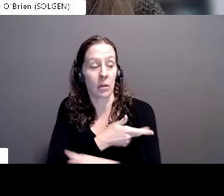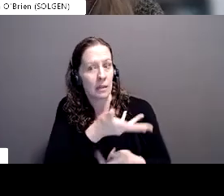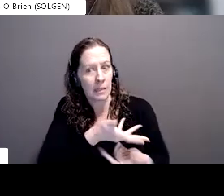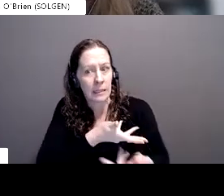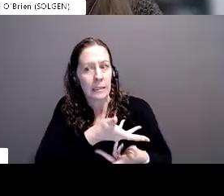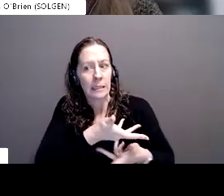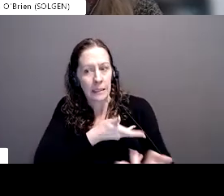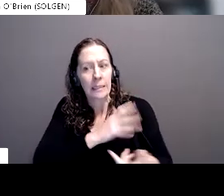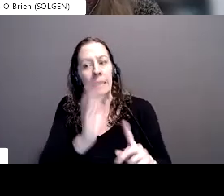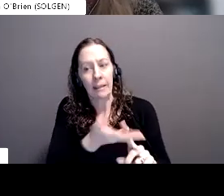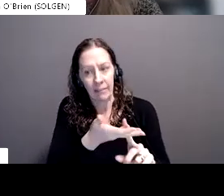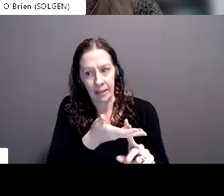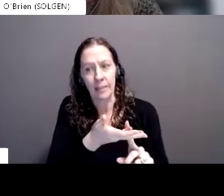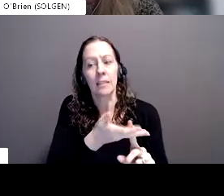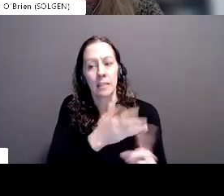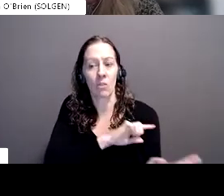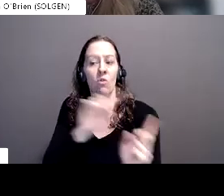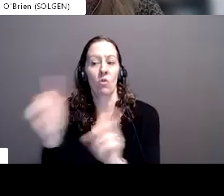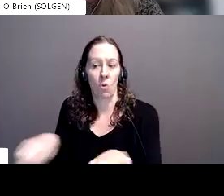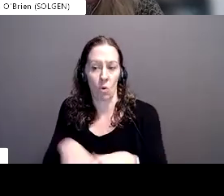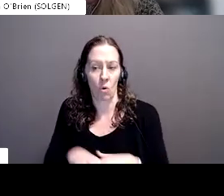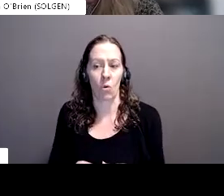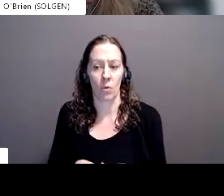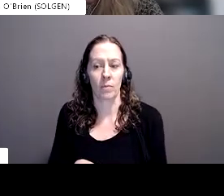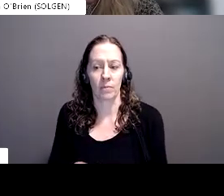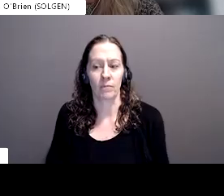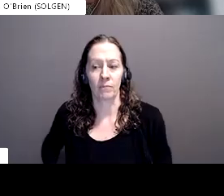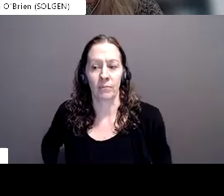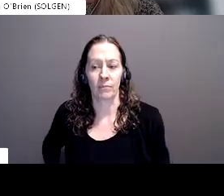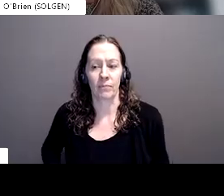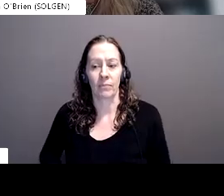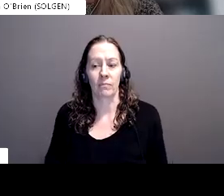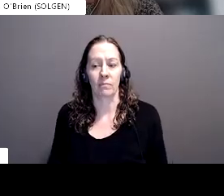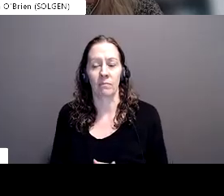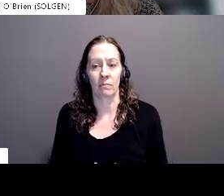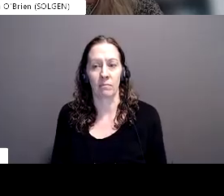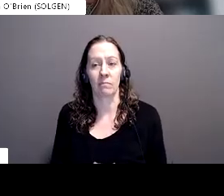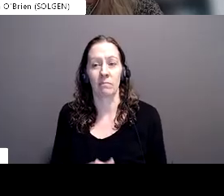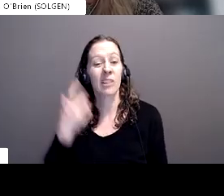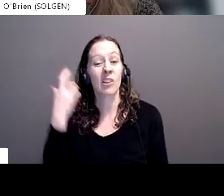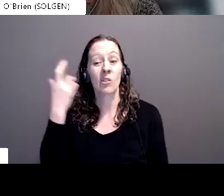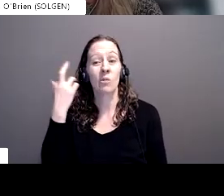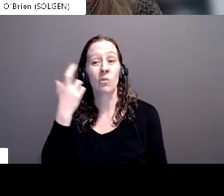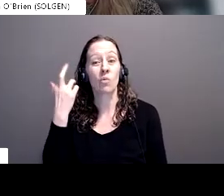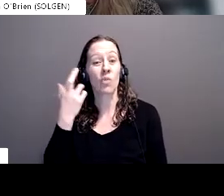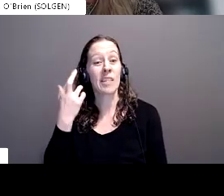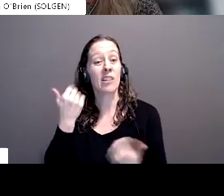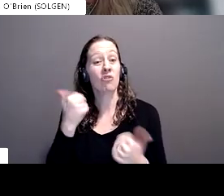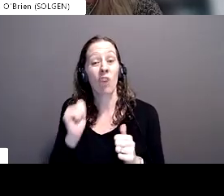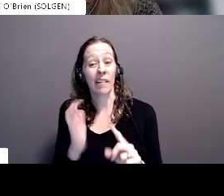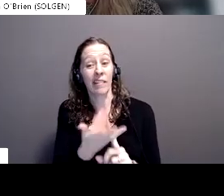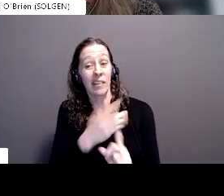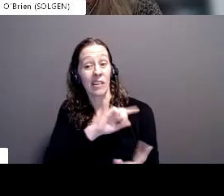eventually convinced to go to hospital, in part because of his low blood